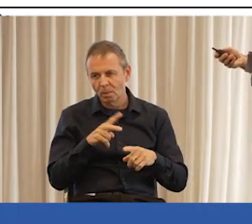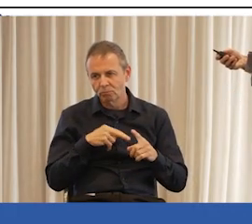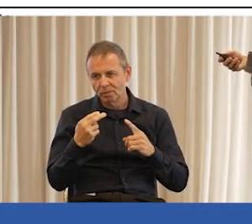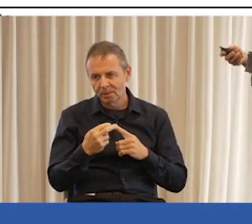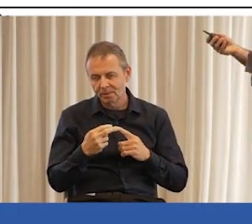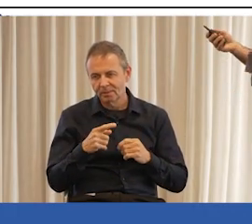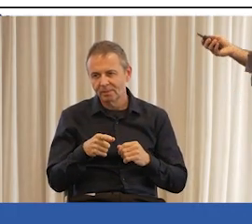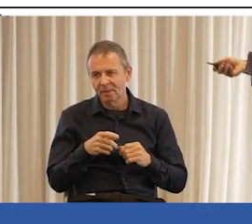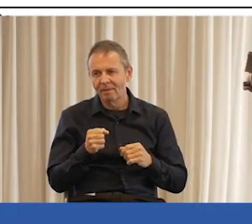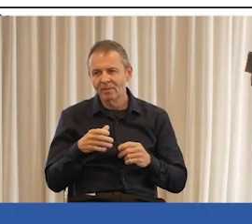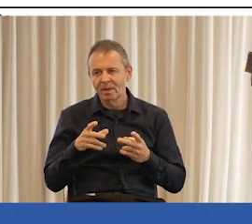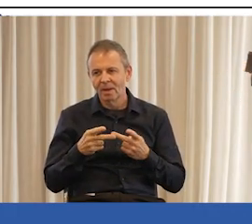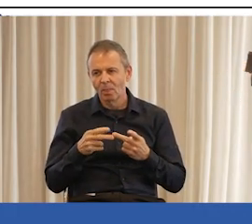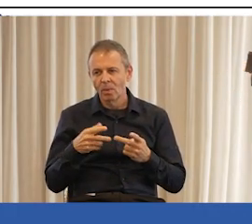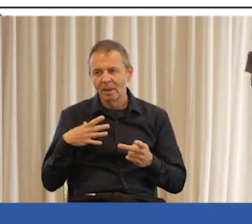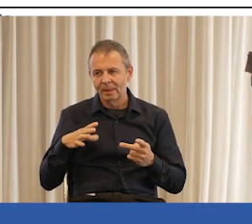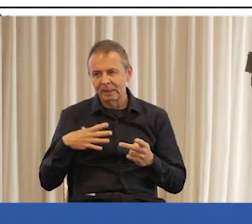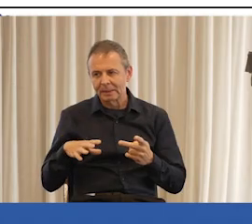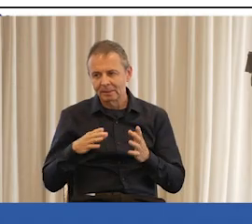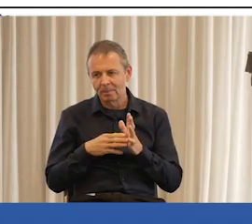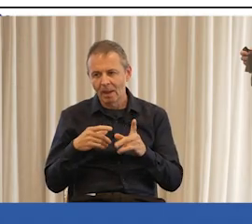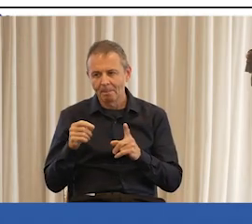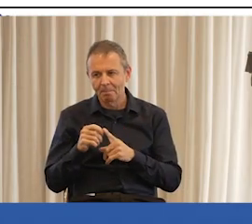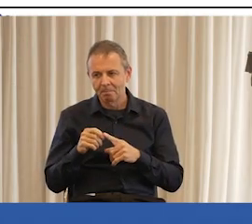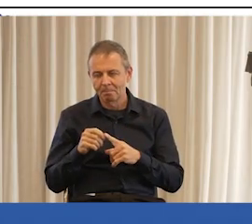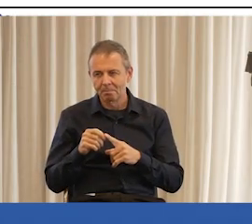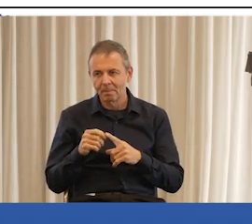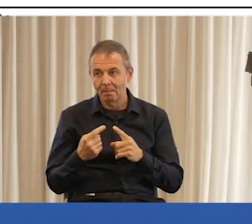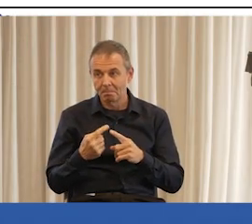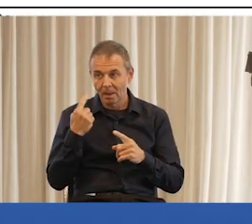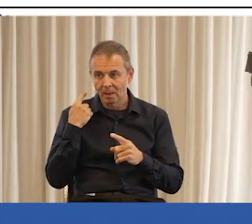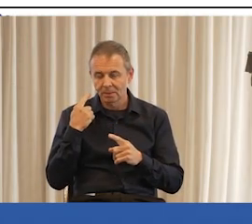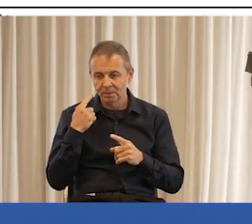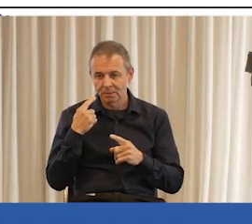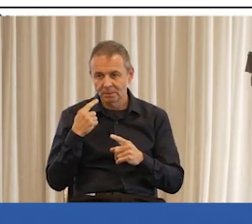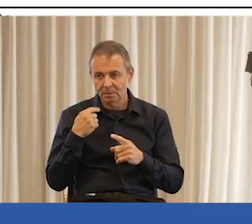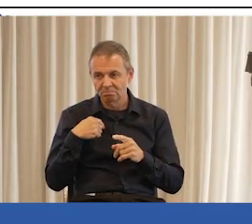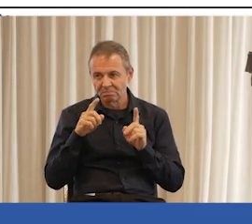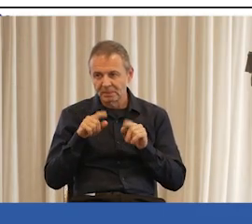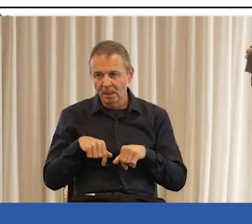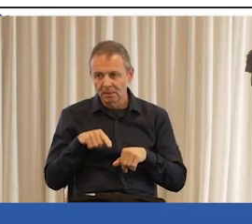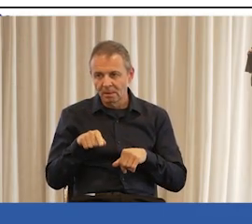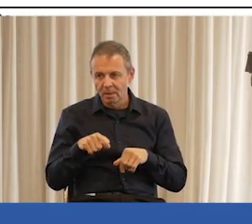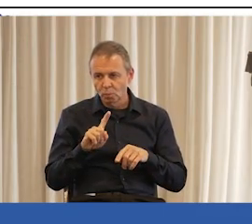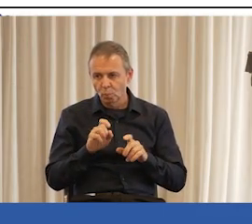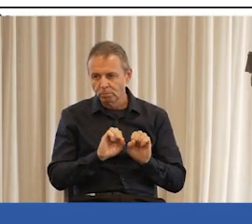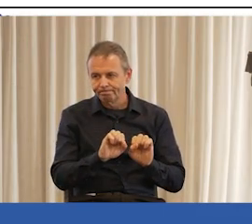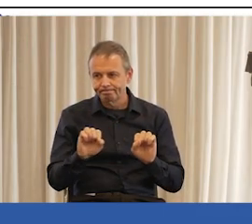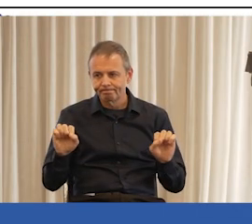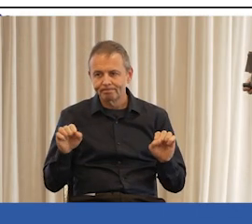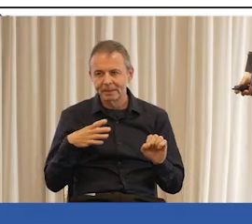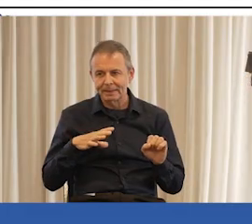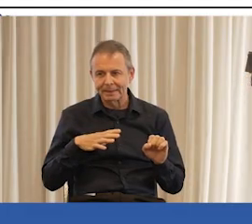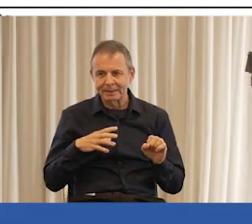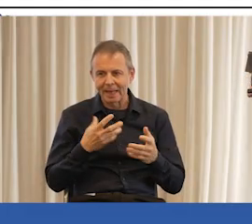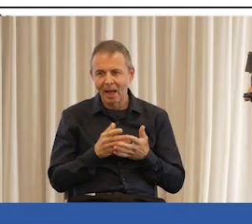get kind of needs maps. And in a past life, this is where I've started. You look at what are all the needs of the community and how do you